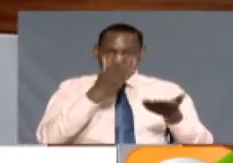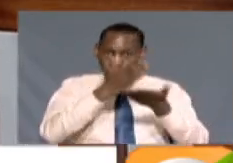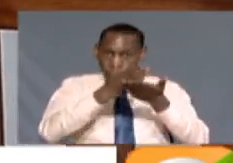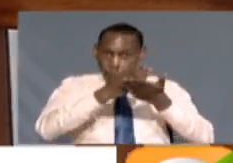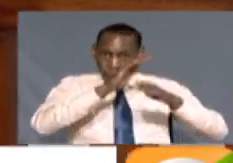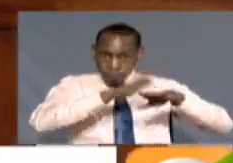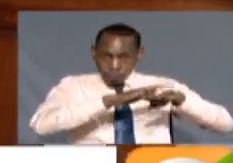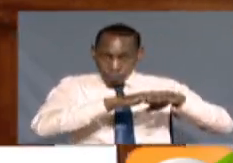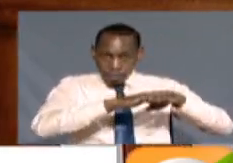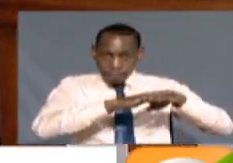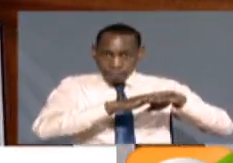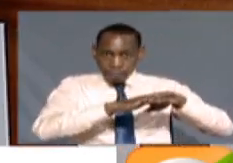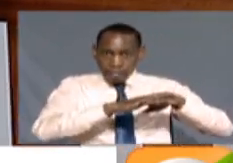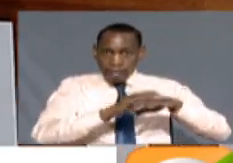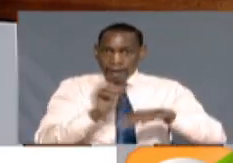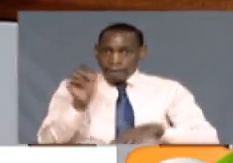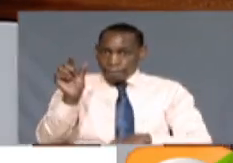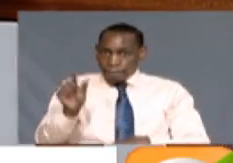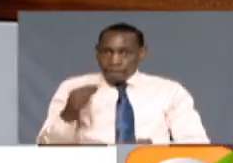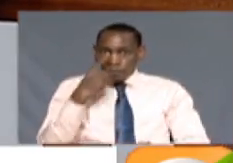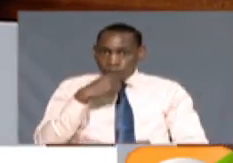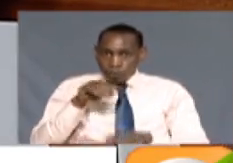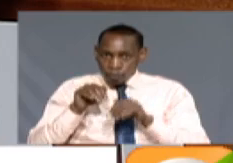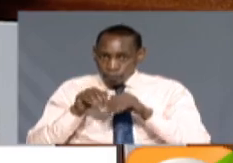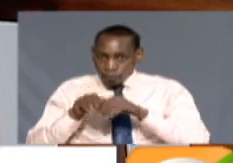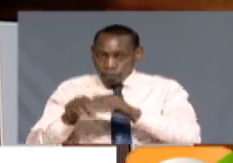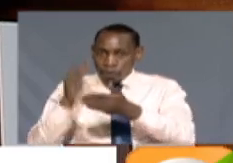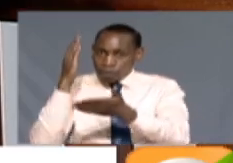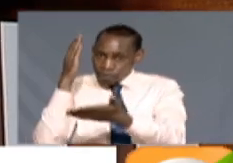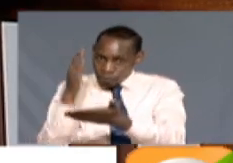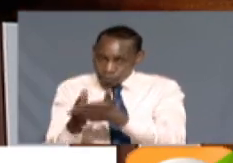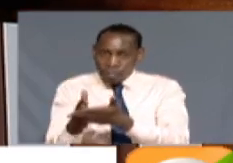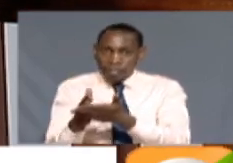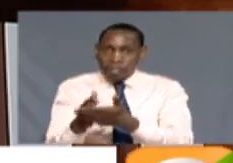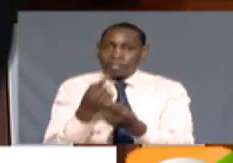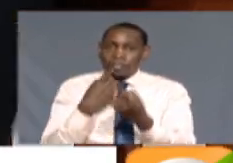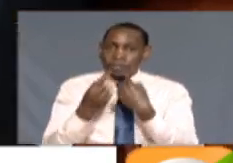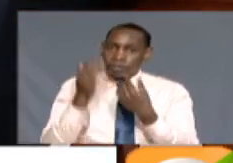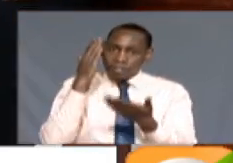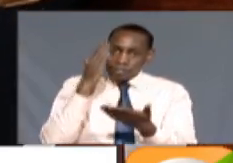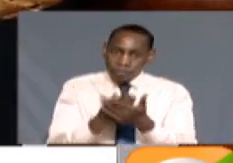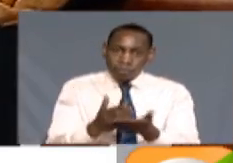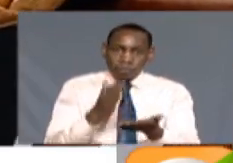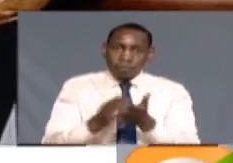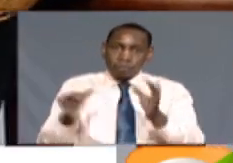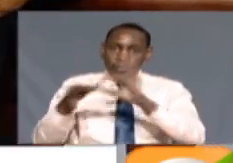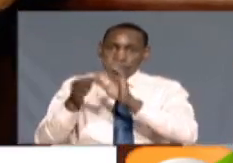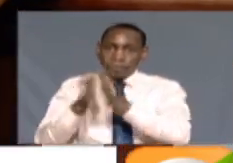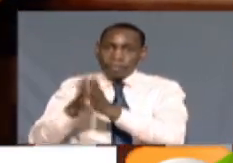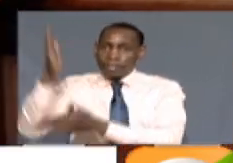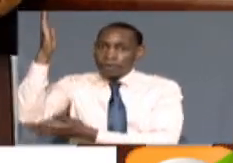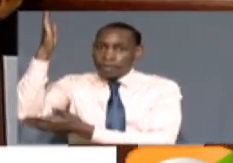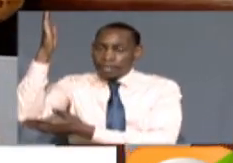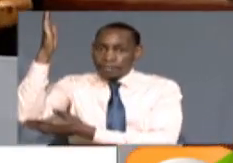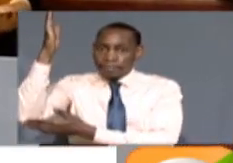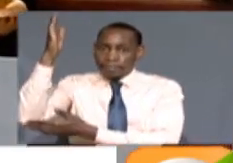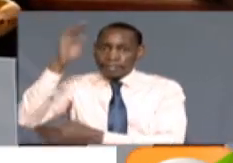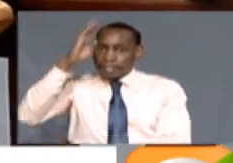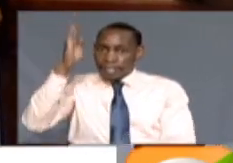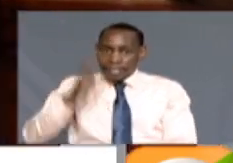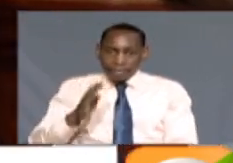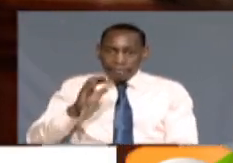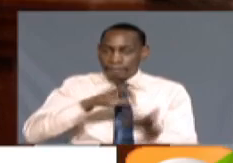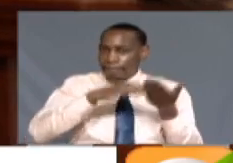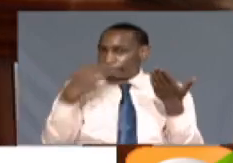He who dwells in truth, he who lives in truth, he who speaks the truth is with God. And he will never defeat